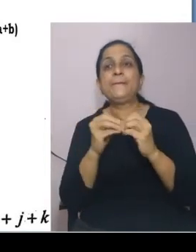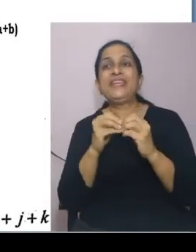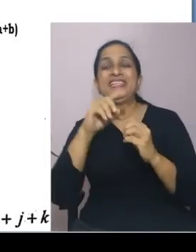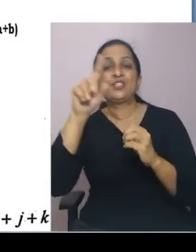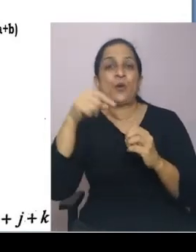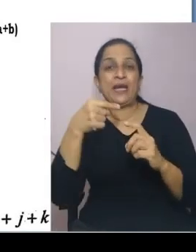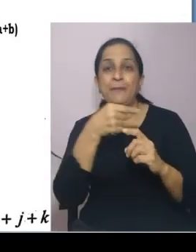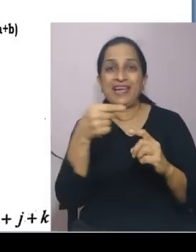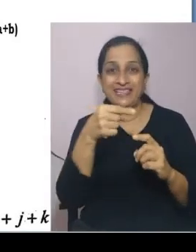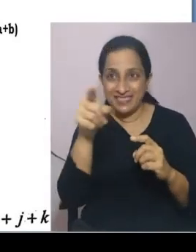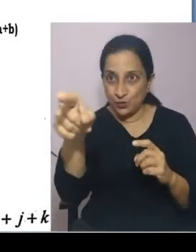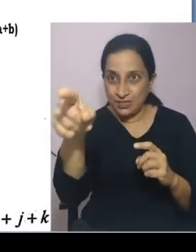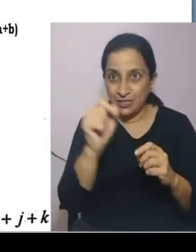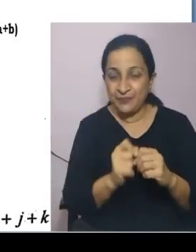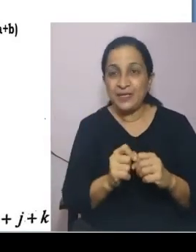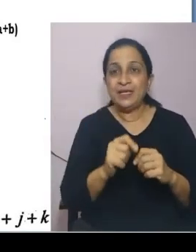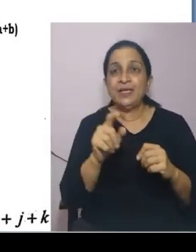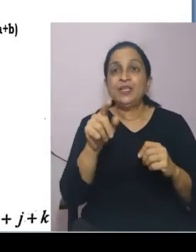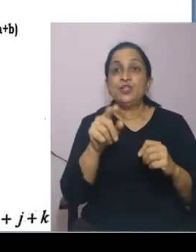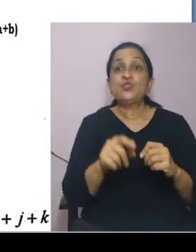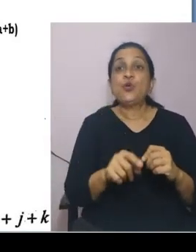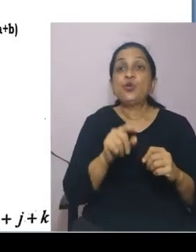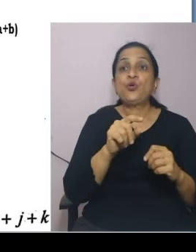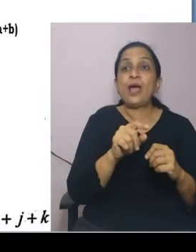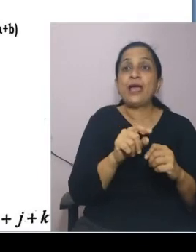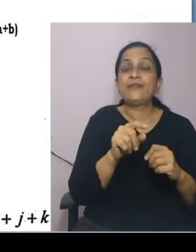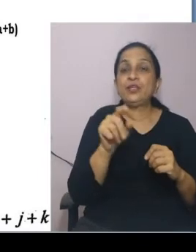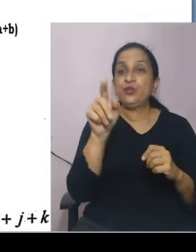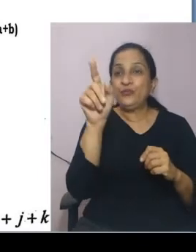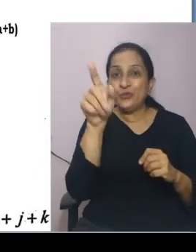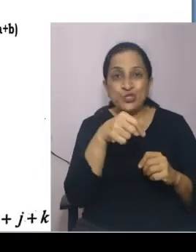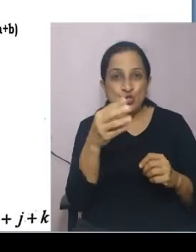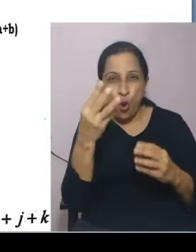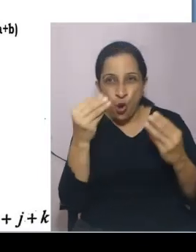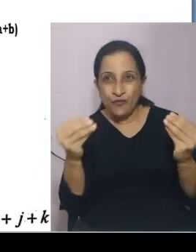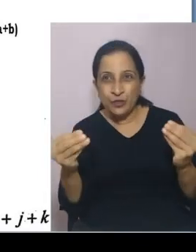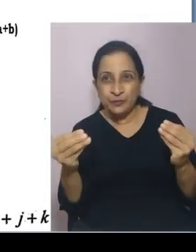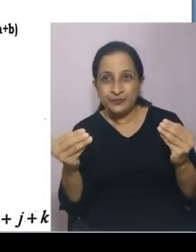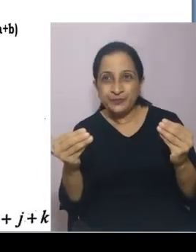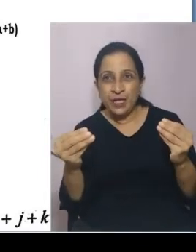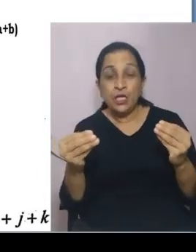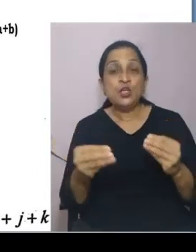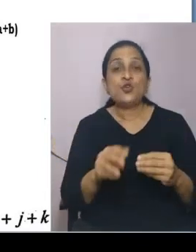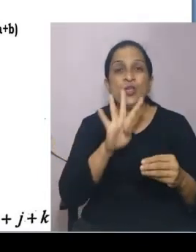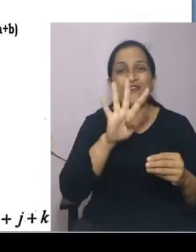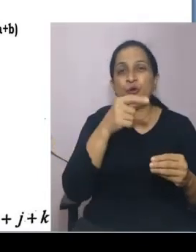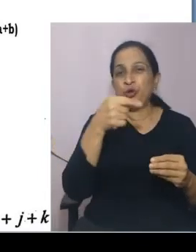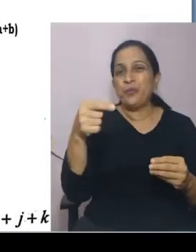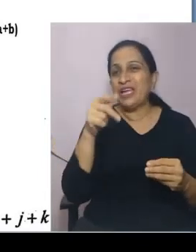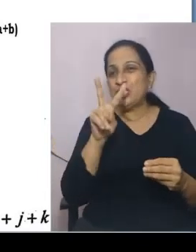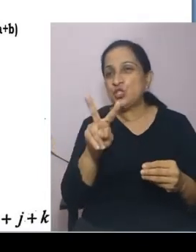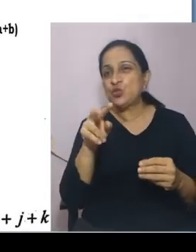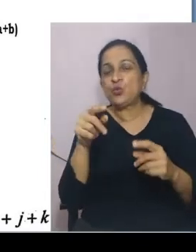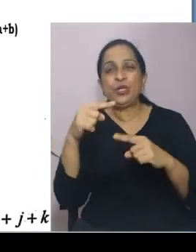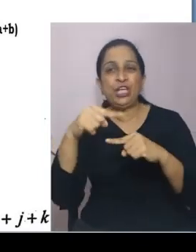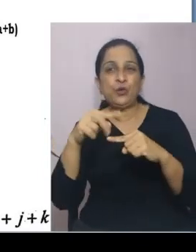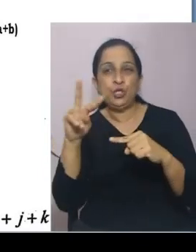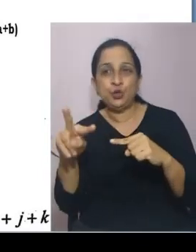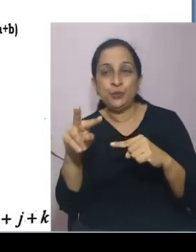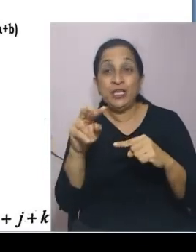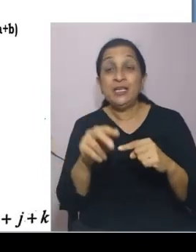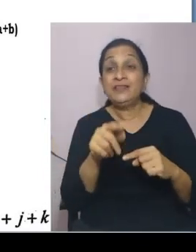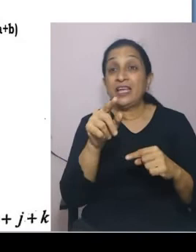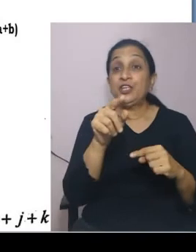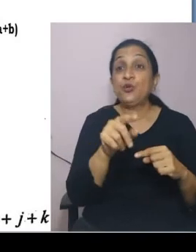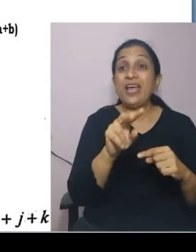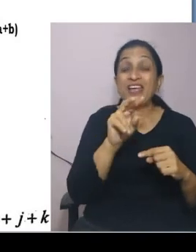root 4. Root 2 into root 2 is root 4. Root 4 is nothing but 2. So it is 4 minus 2 it becomes. So